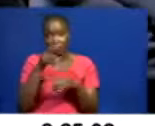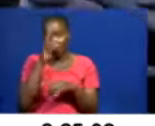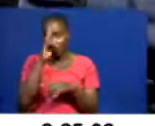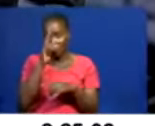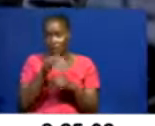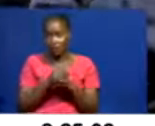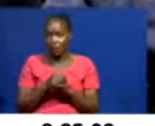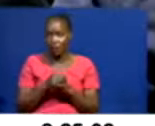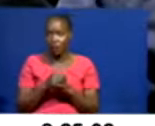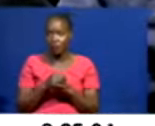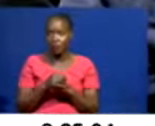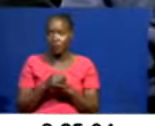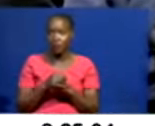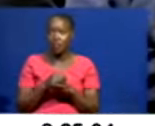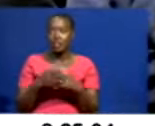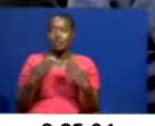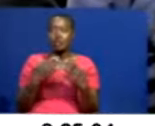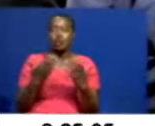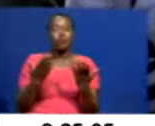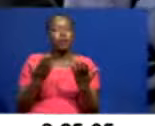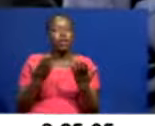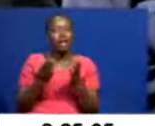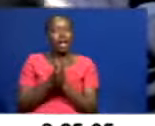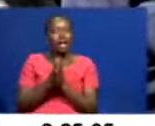tofauti tofauti. Watu usiku wanakuja na fisu,